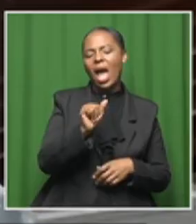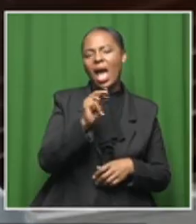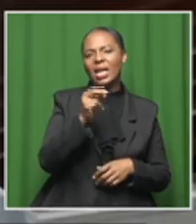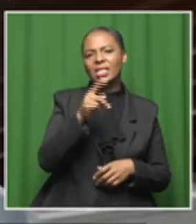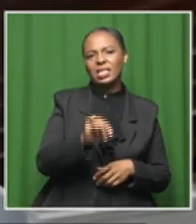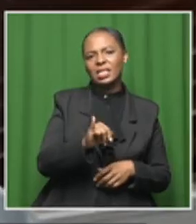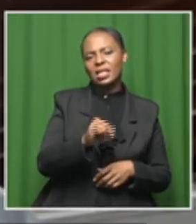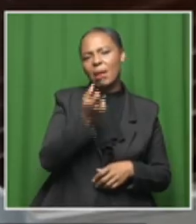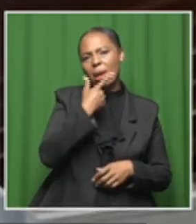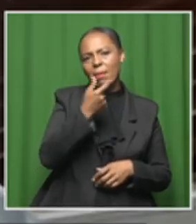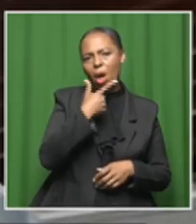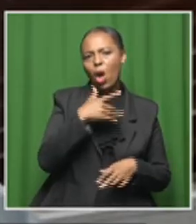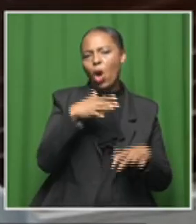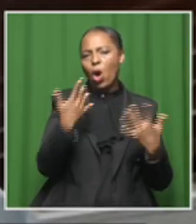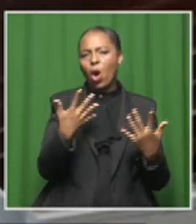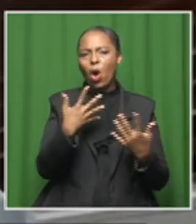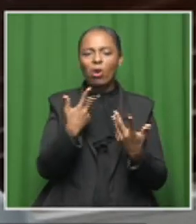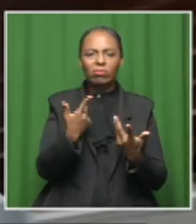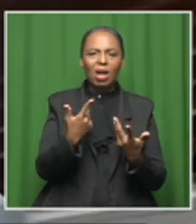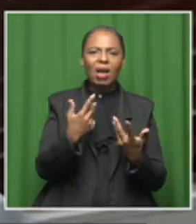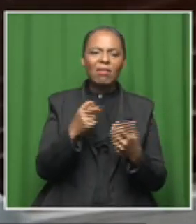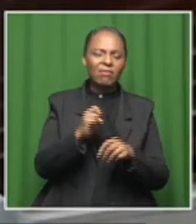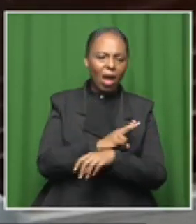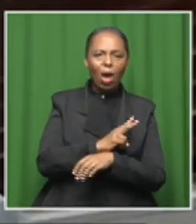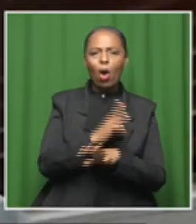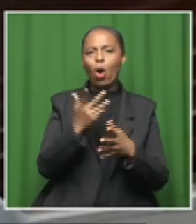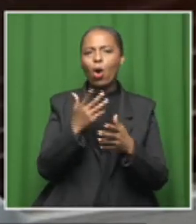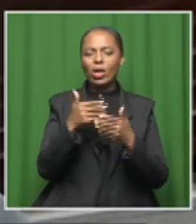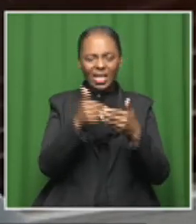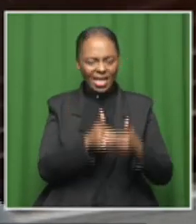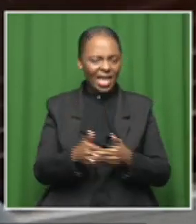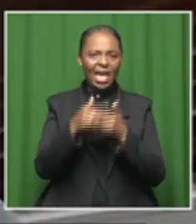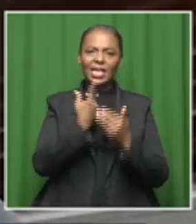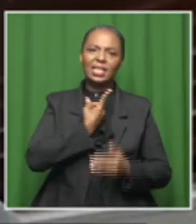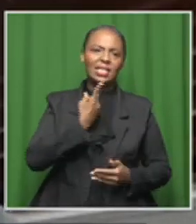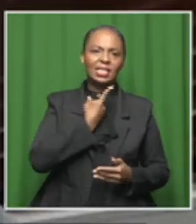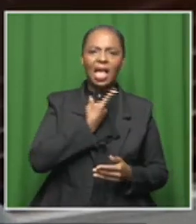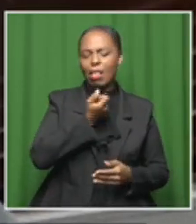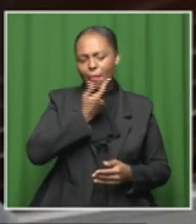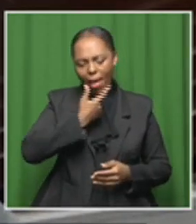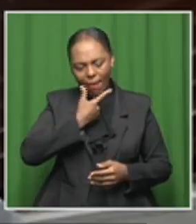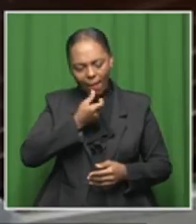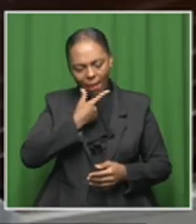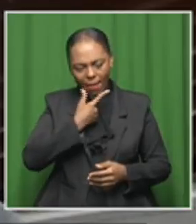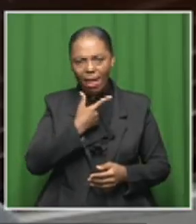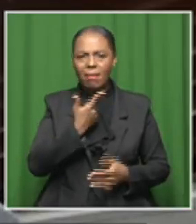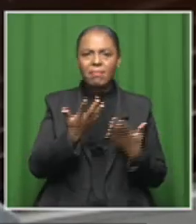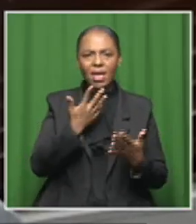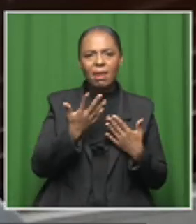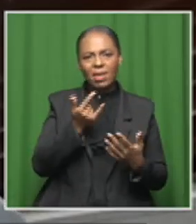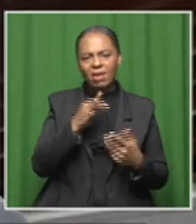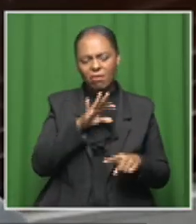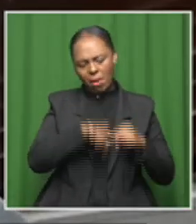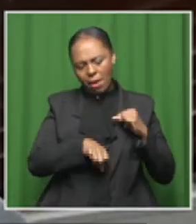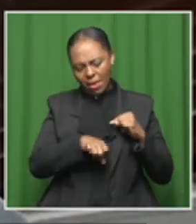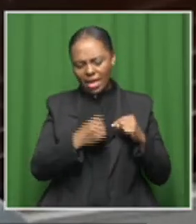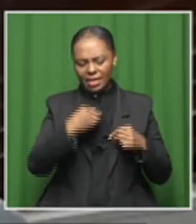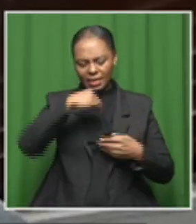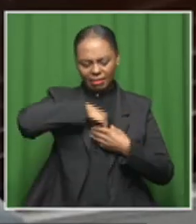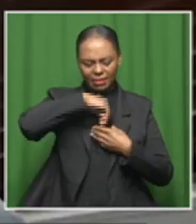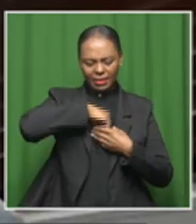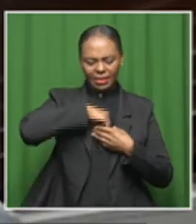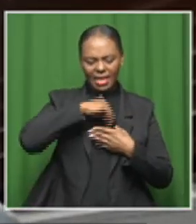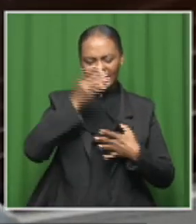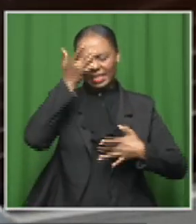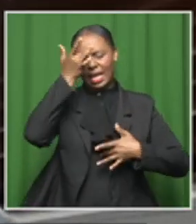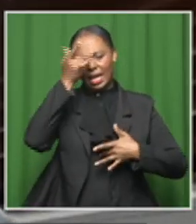any antivirals, and individuals need to look after themselves and present if they have respiratory distress or severe disease. And we